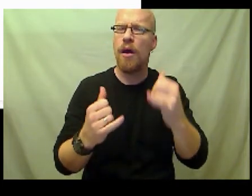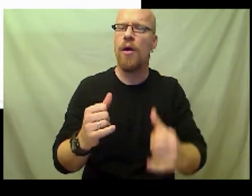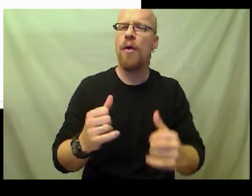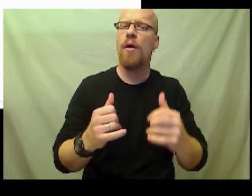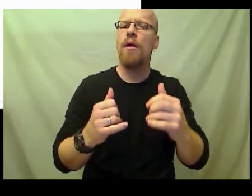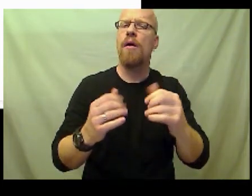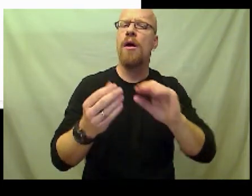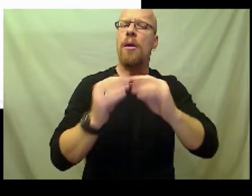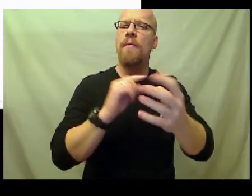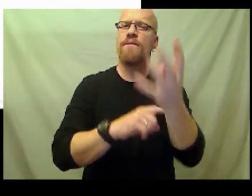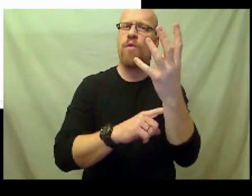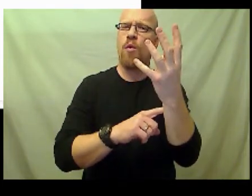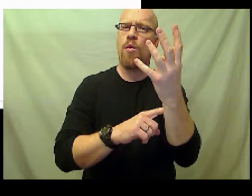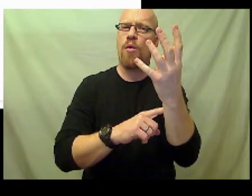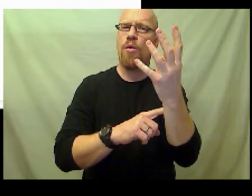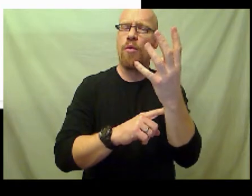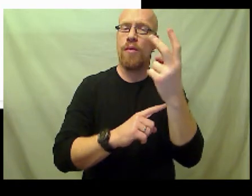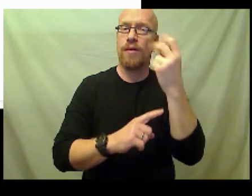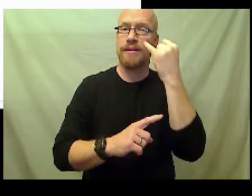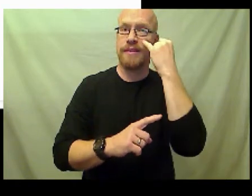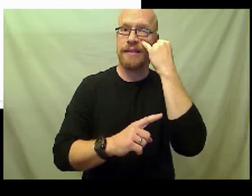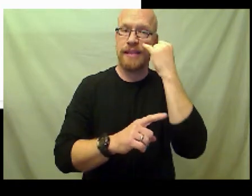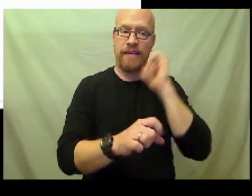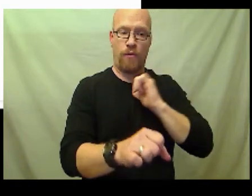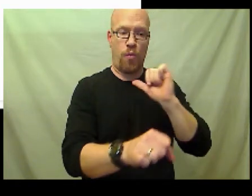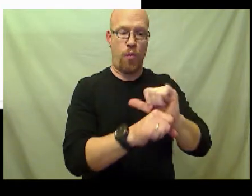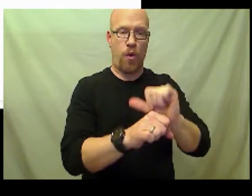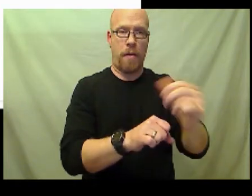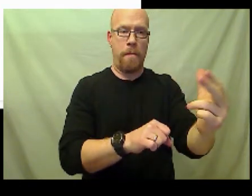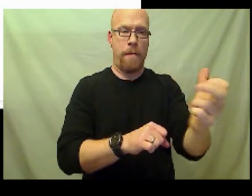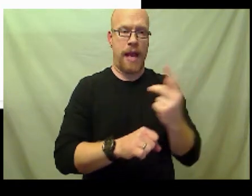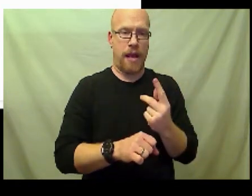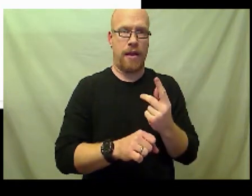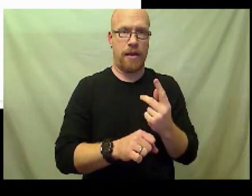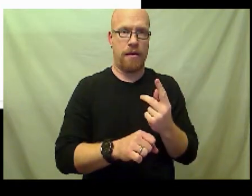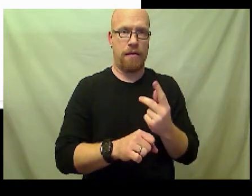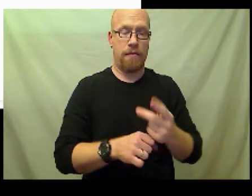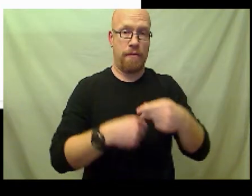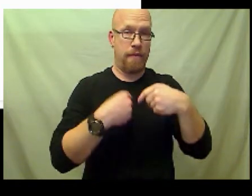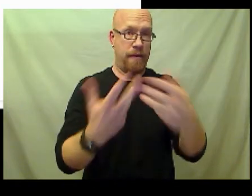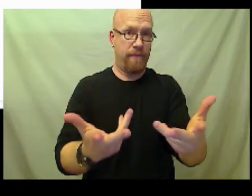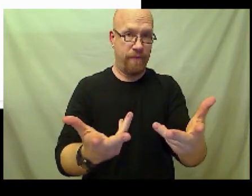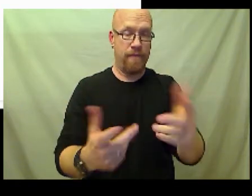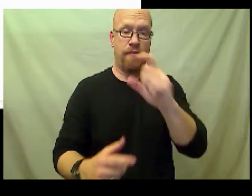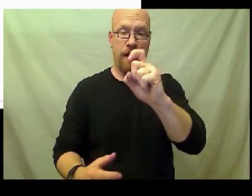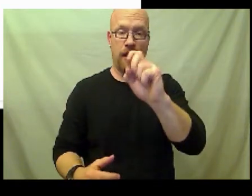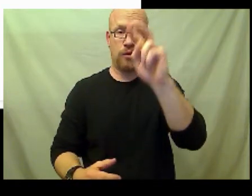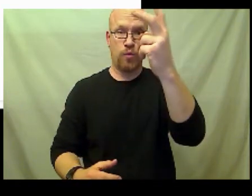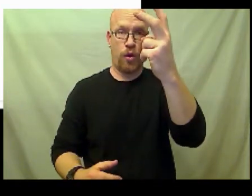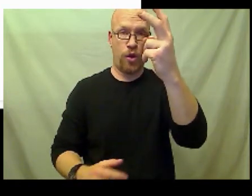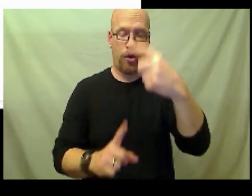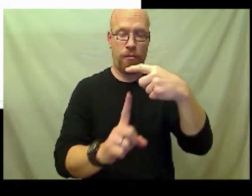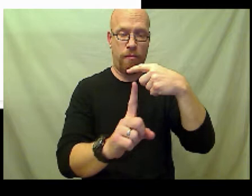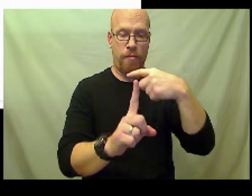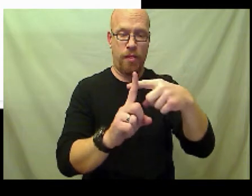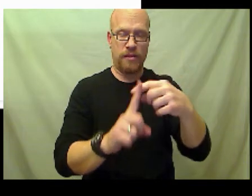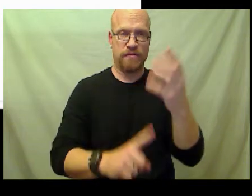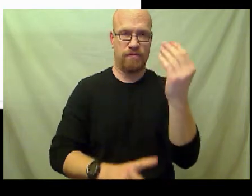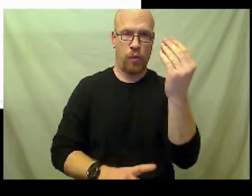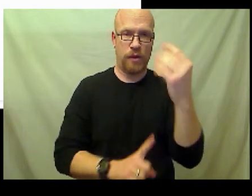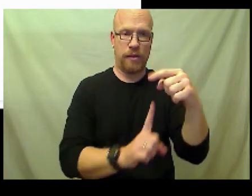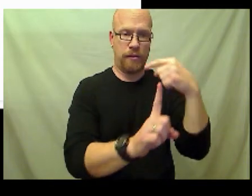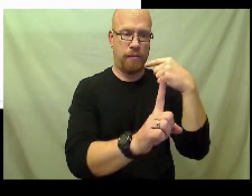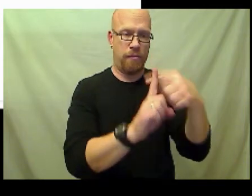For doing all this work, we have reasons for this. Now, example 4, let's see if I can work backwards and give you x squared